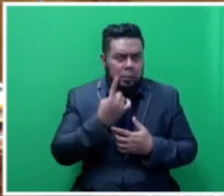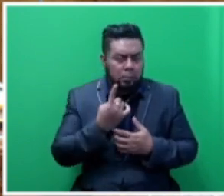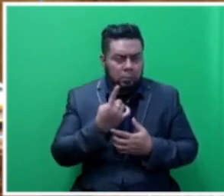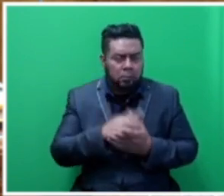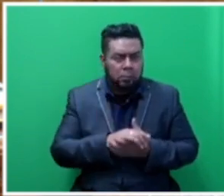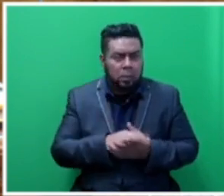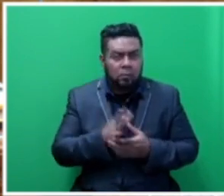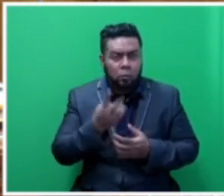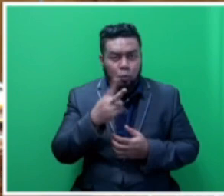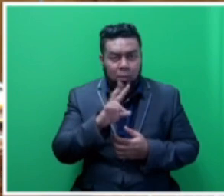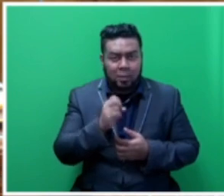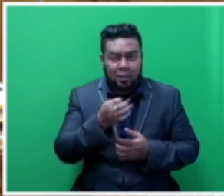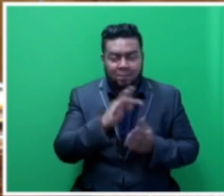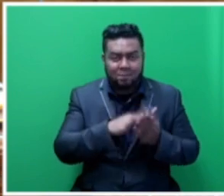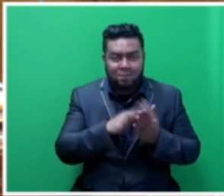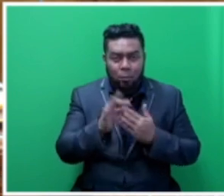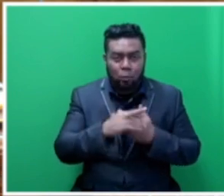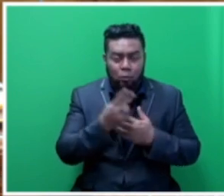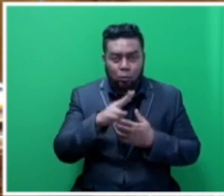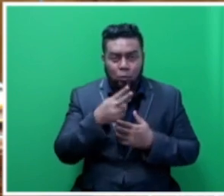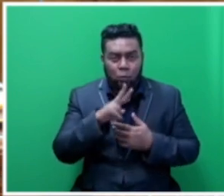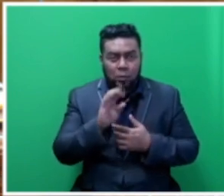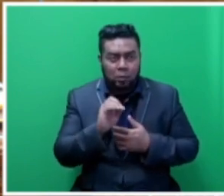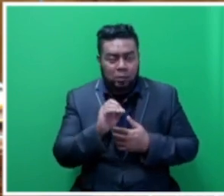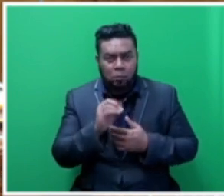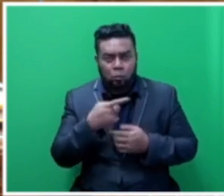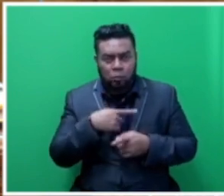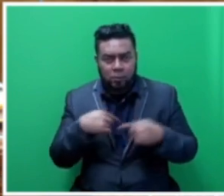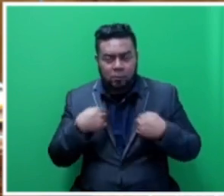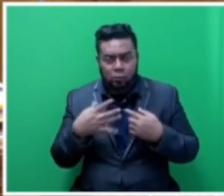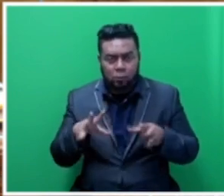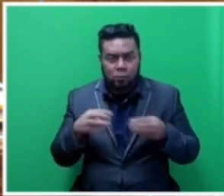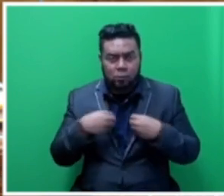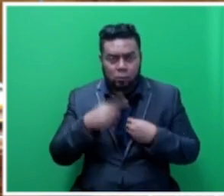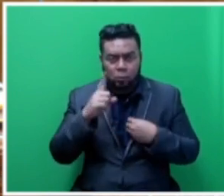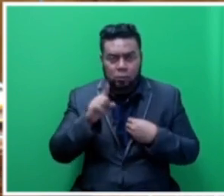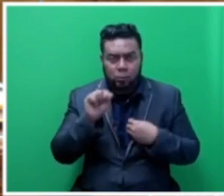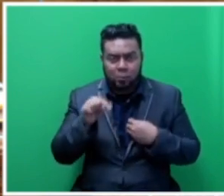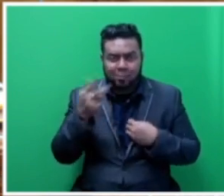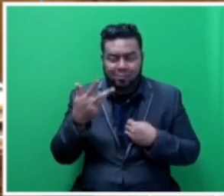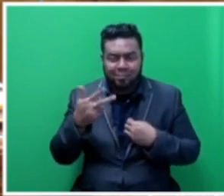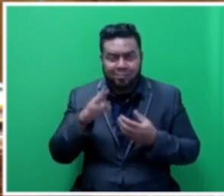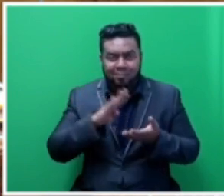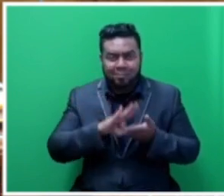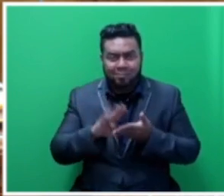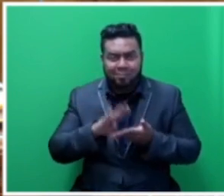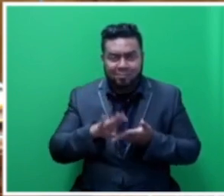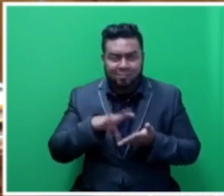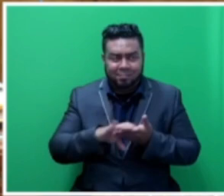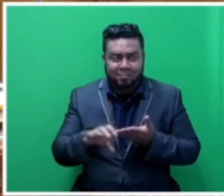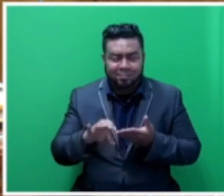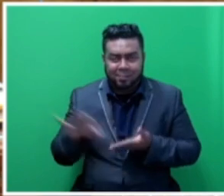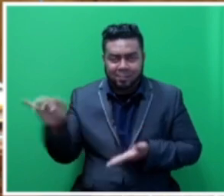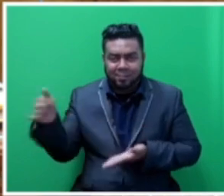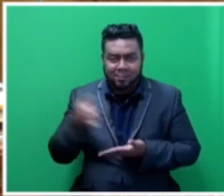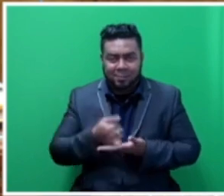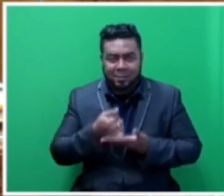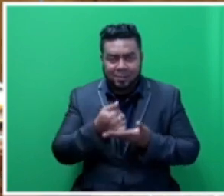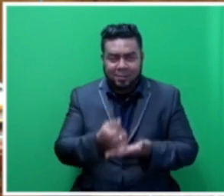As at of the 20th of February 2020, we have received more than $1.8 billion of